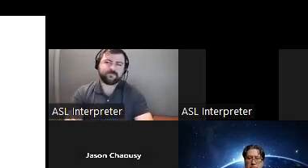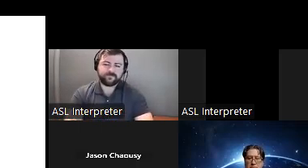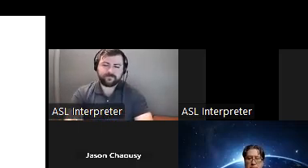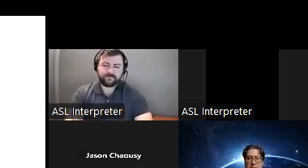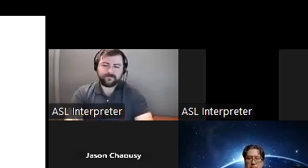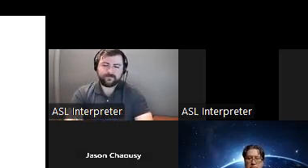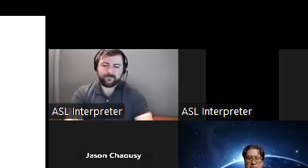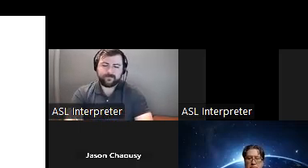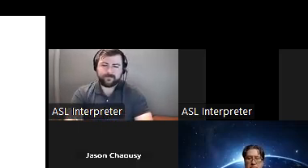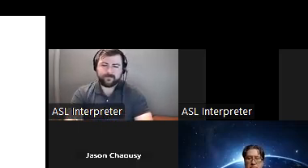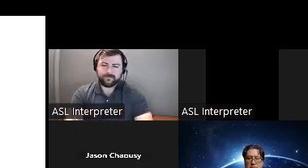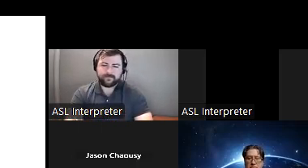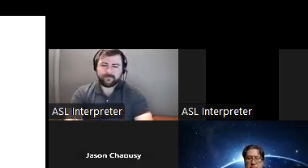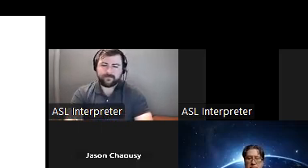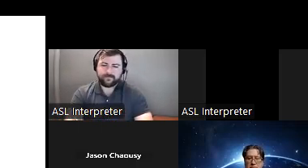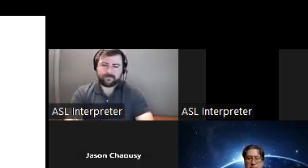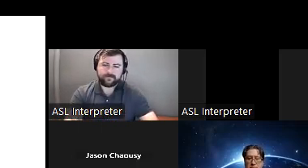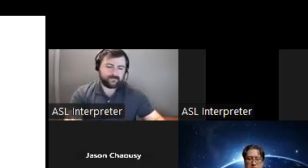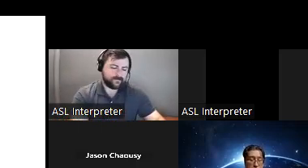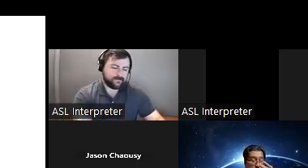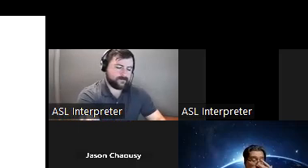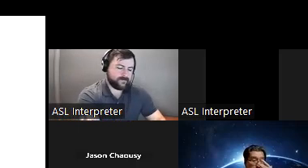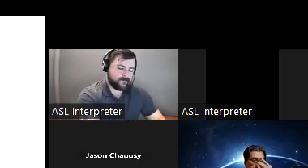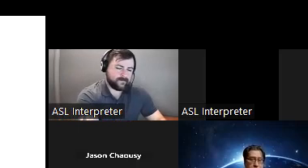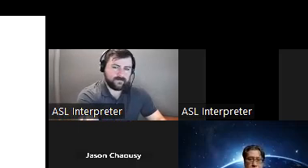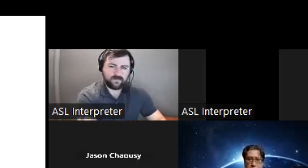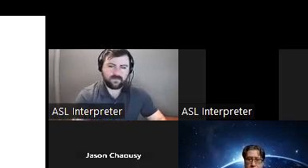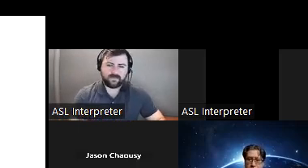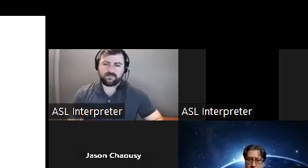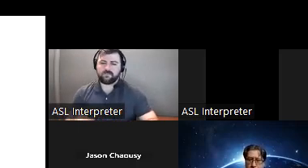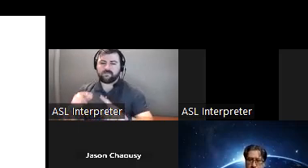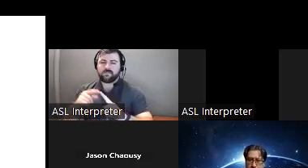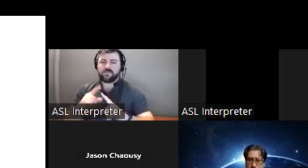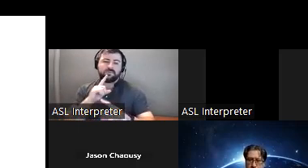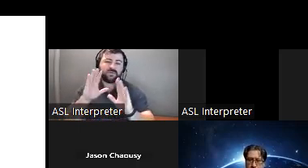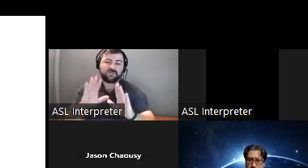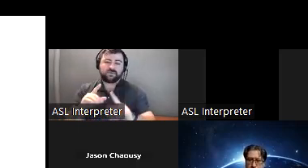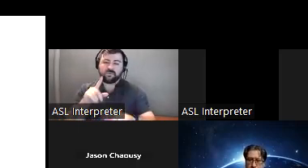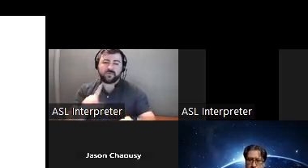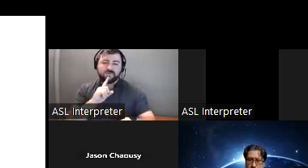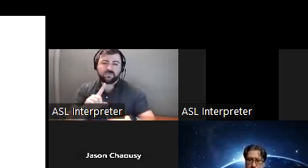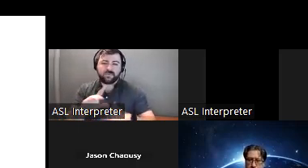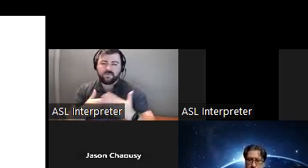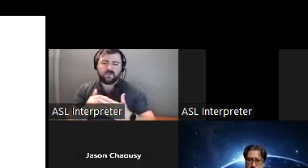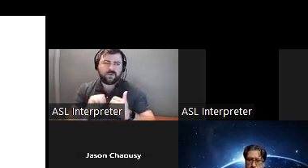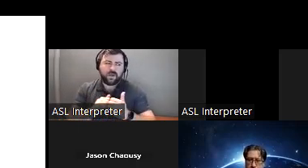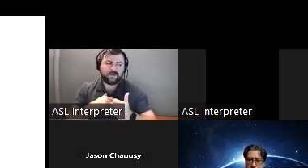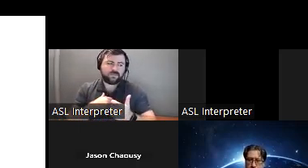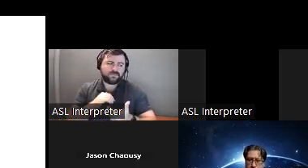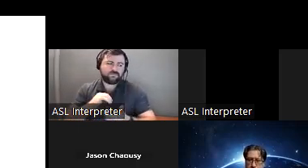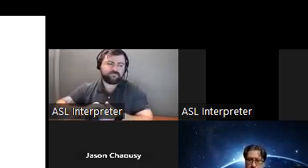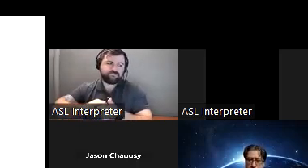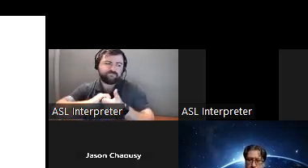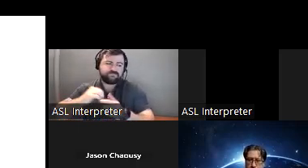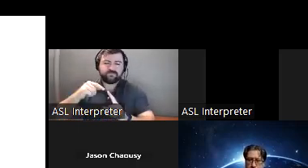I responded to that, like, great question. Let me find the answer. So if we can all work together, or get, if